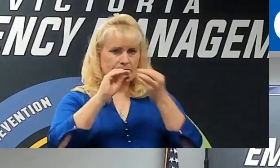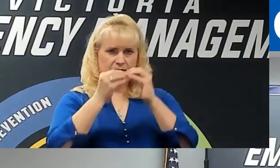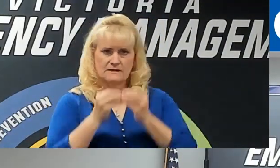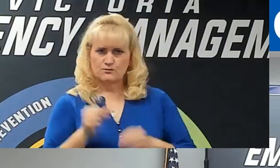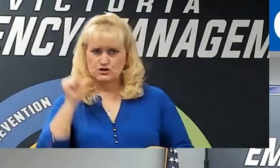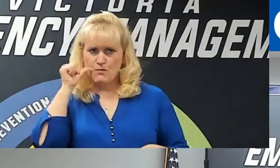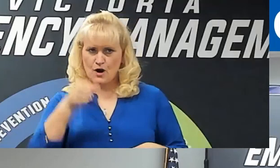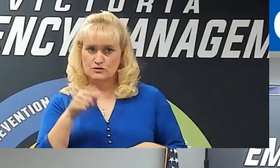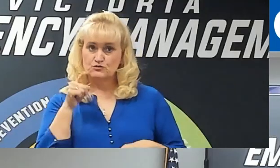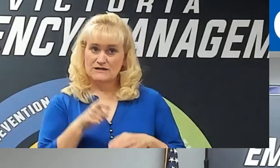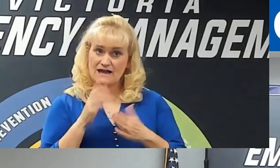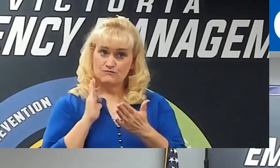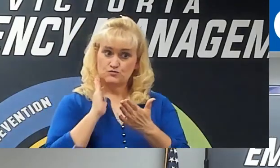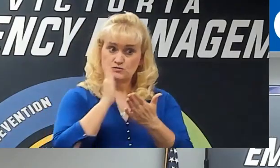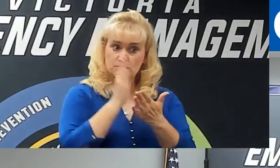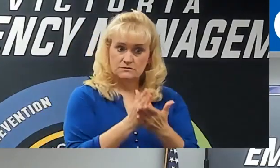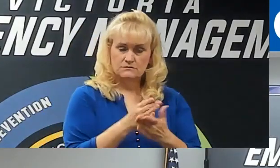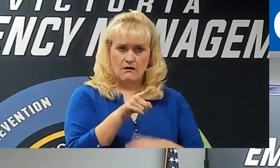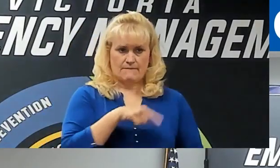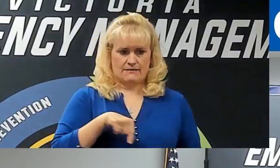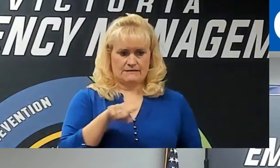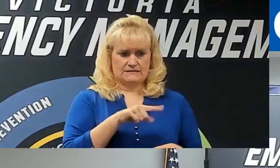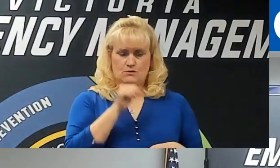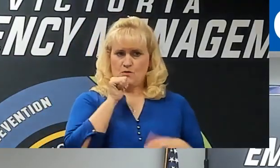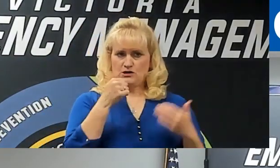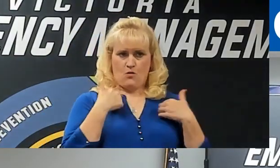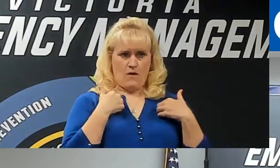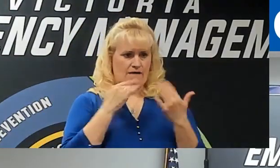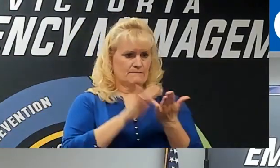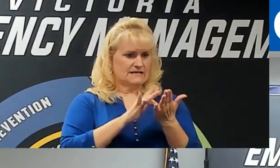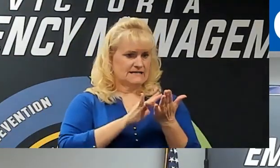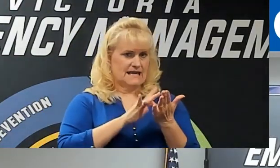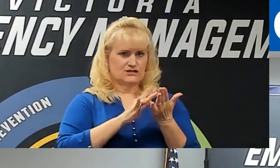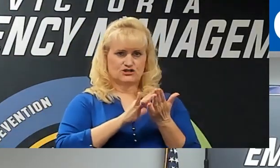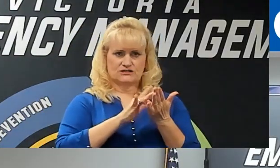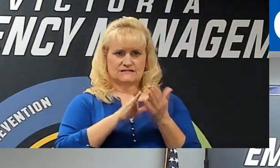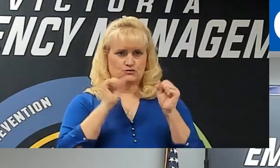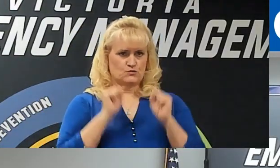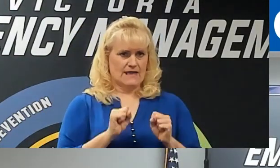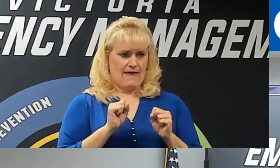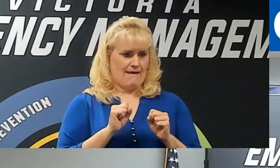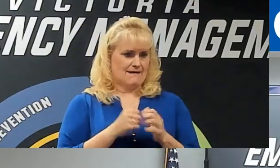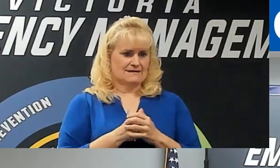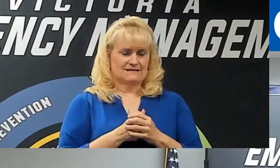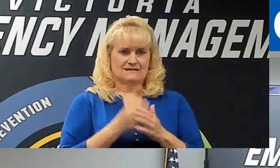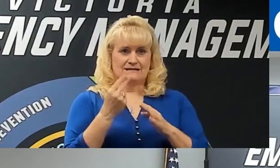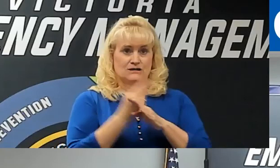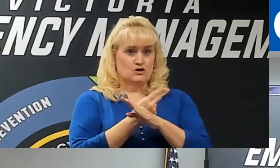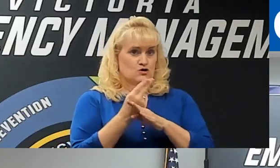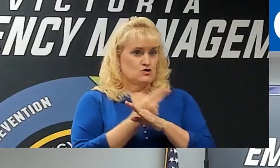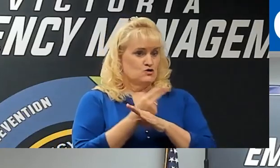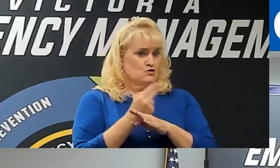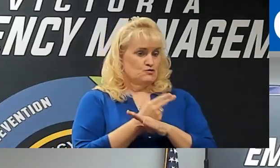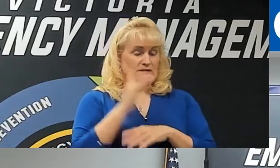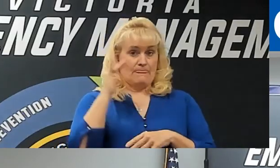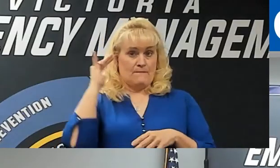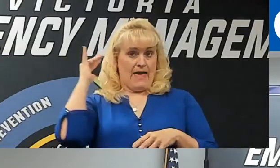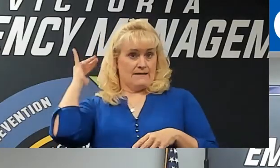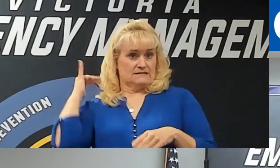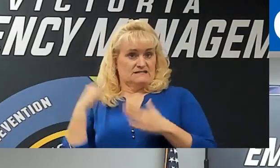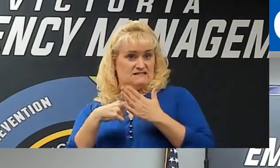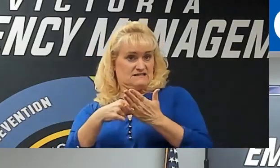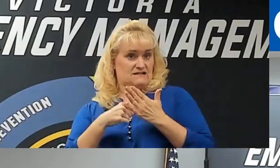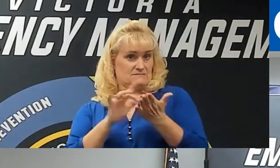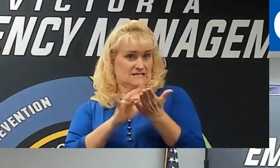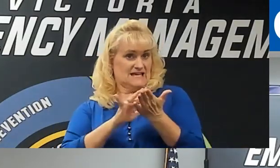got to stem this. We don't have specific medications we can give. Some of the medications we talked about have not really panned out, so to